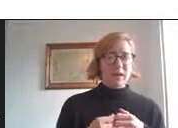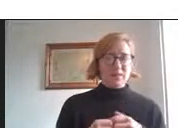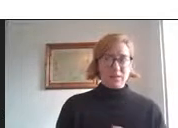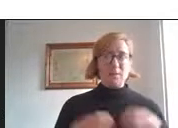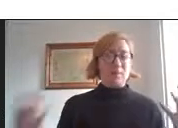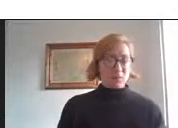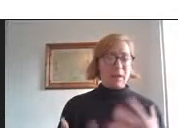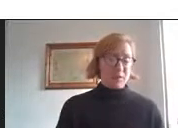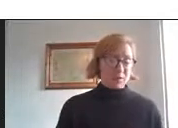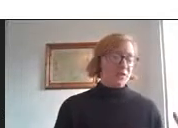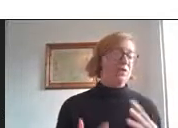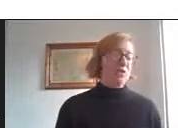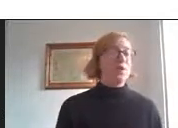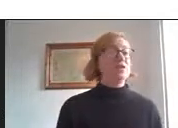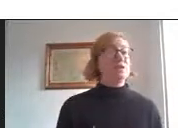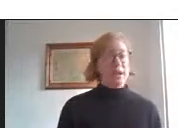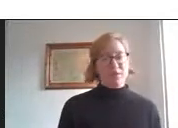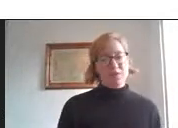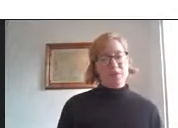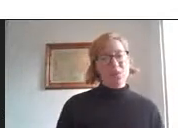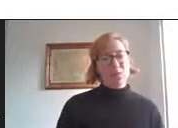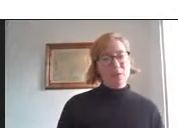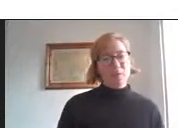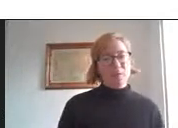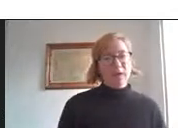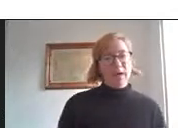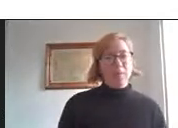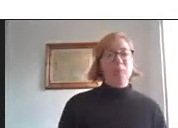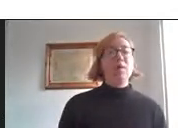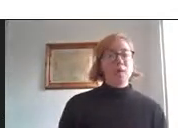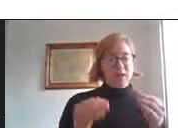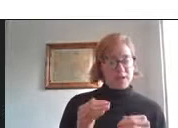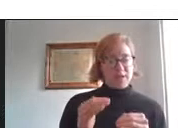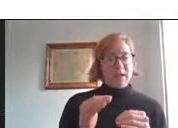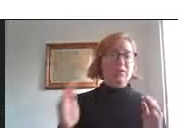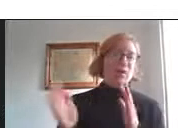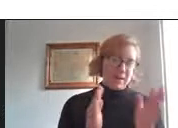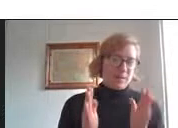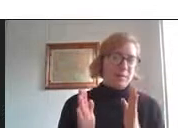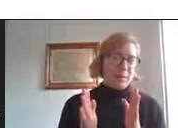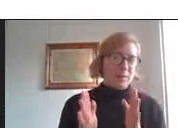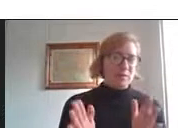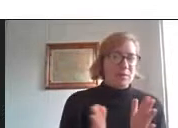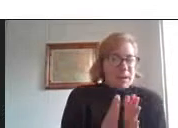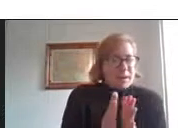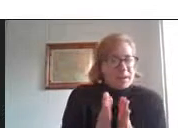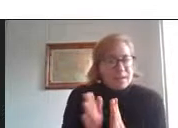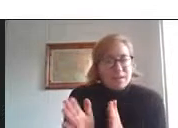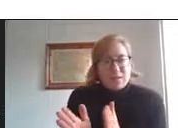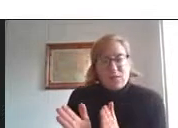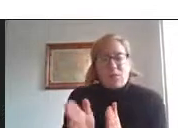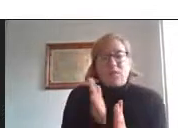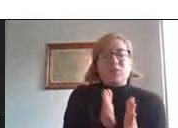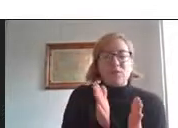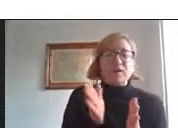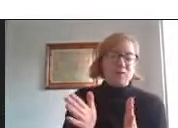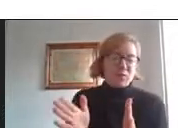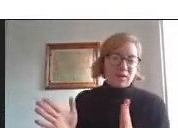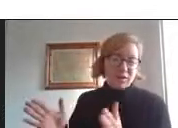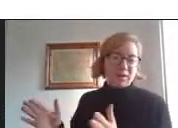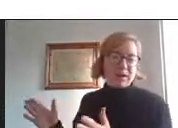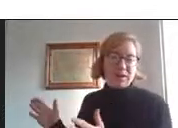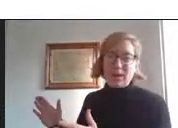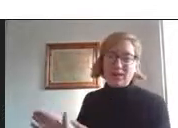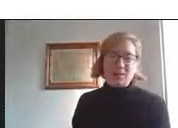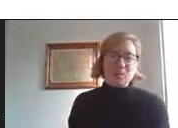Avoid so people around the child should avoid doing everything for them, but finding that midpoint, so making things easier for them and trying